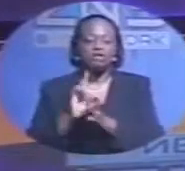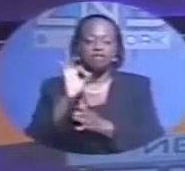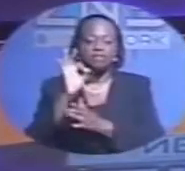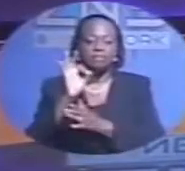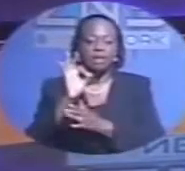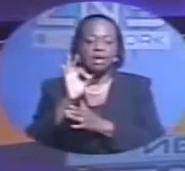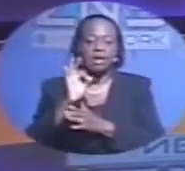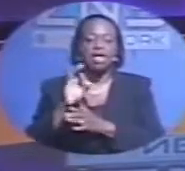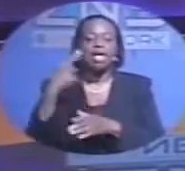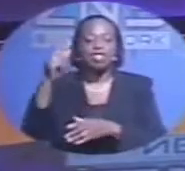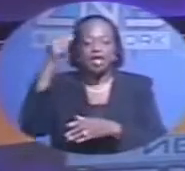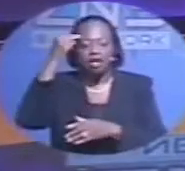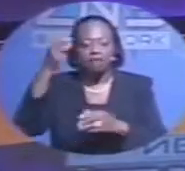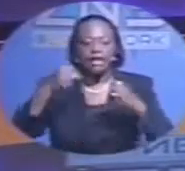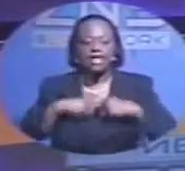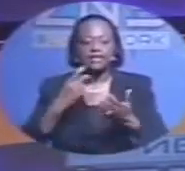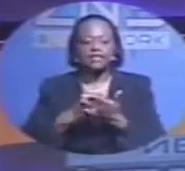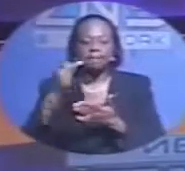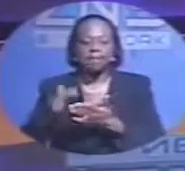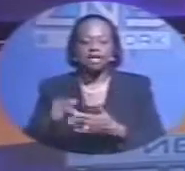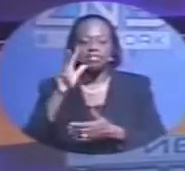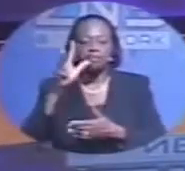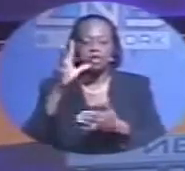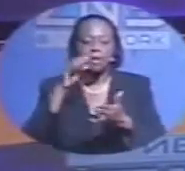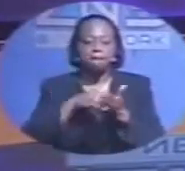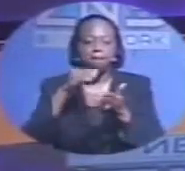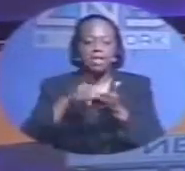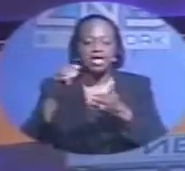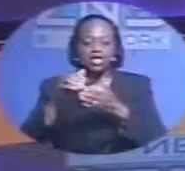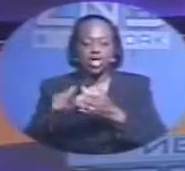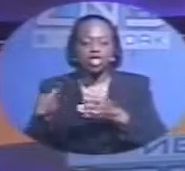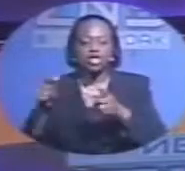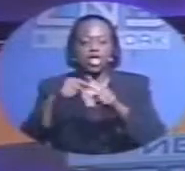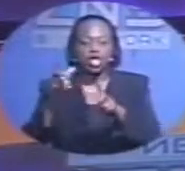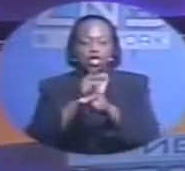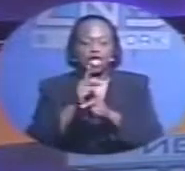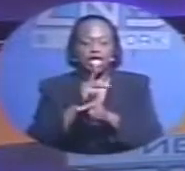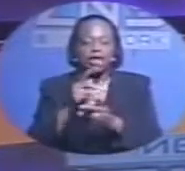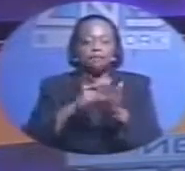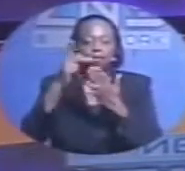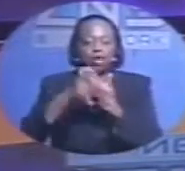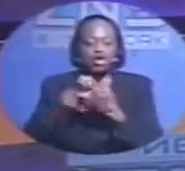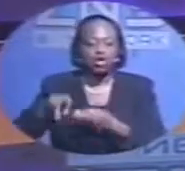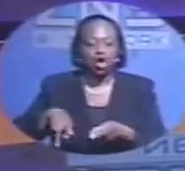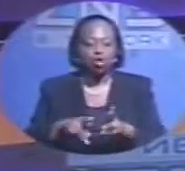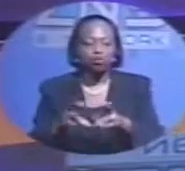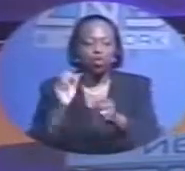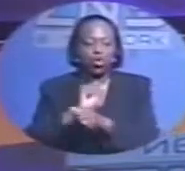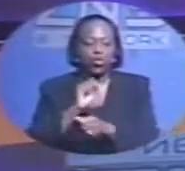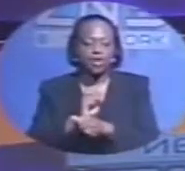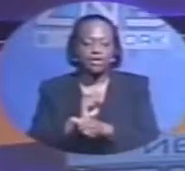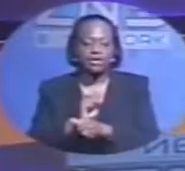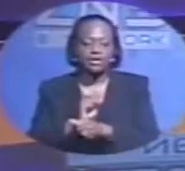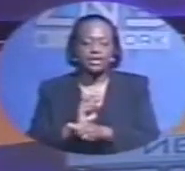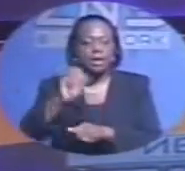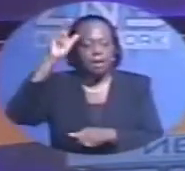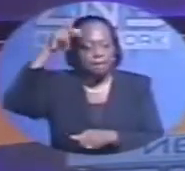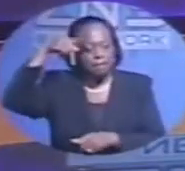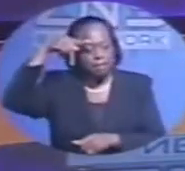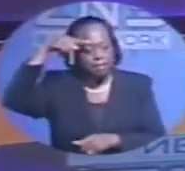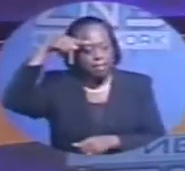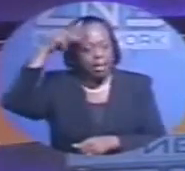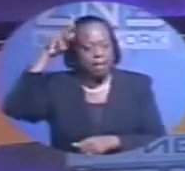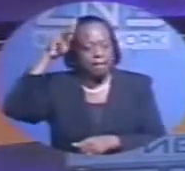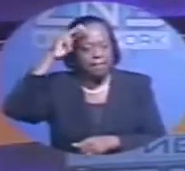to pay Baha Mar developers just over $3 million to sustain the project's roadworks. Prime Minister Perry Christie confirmed to